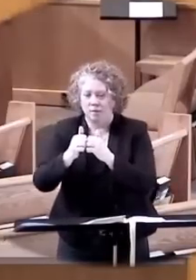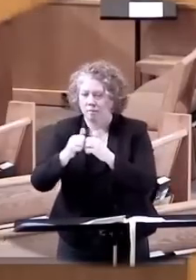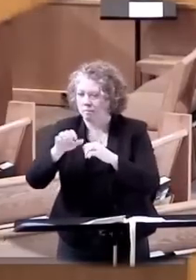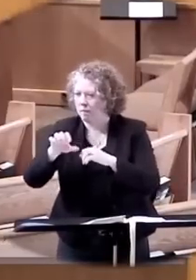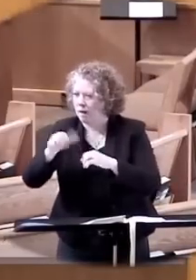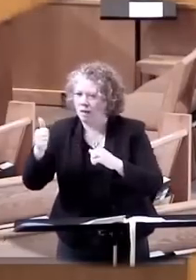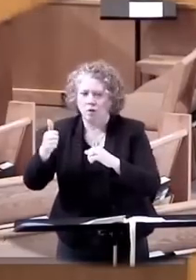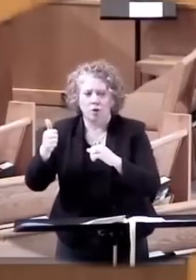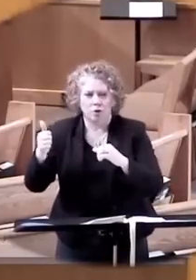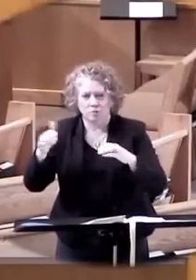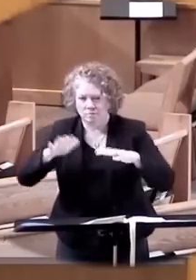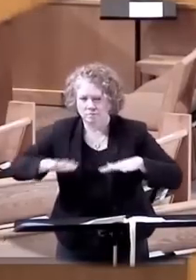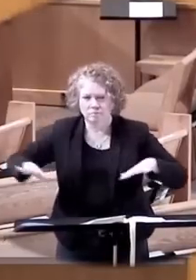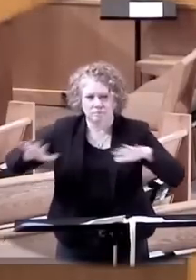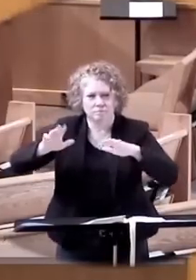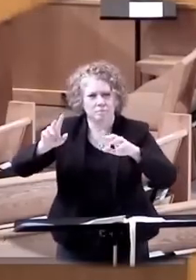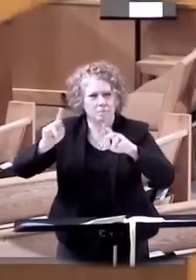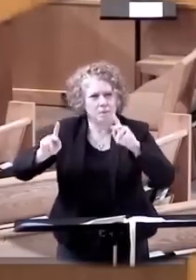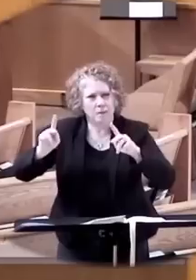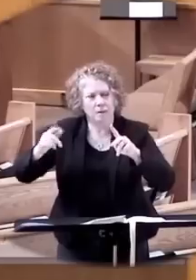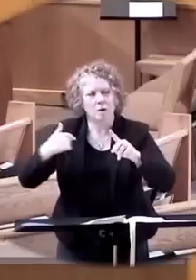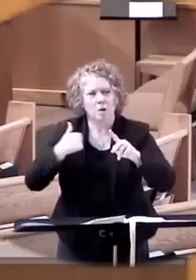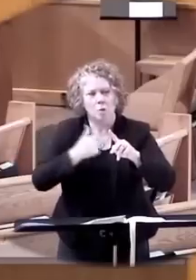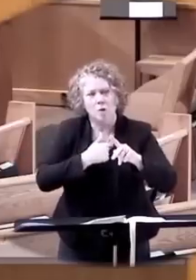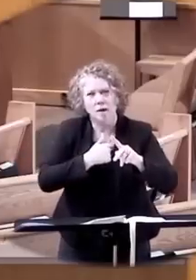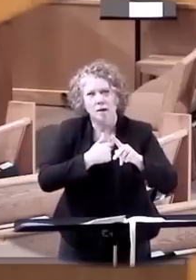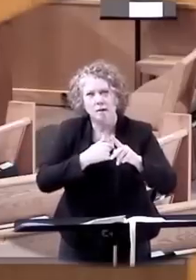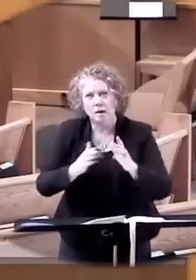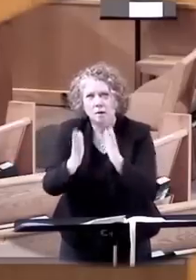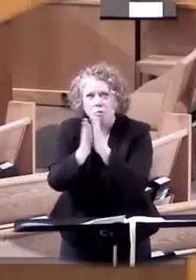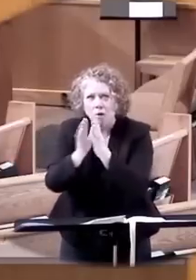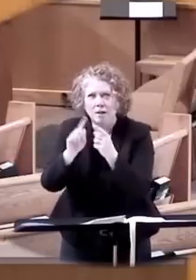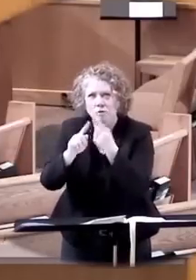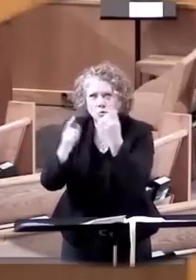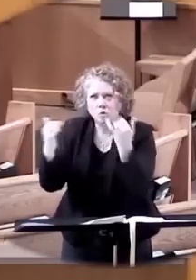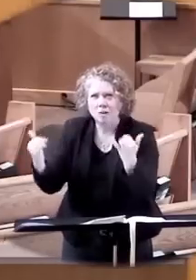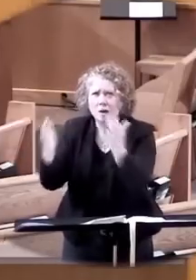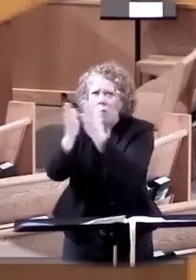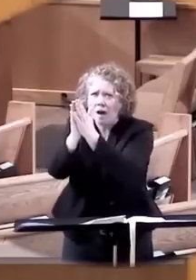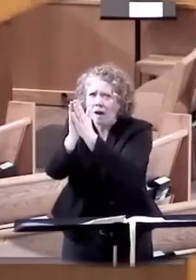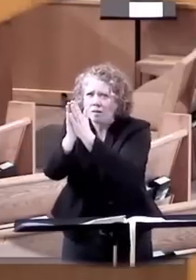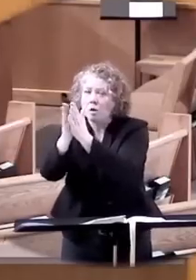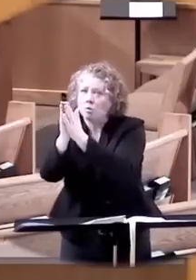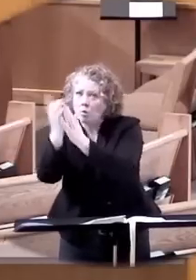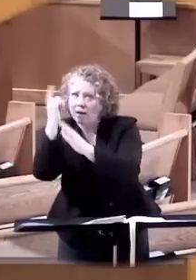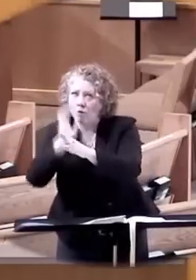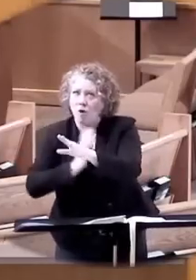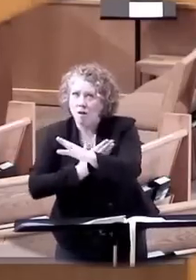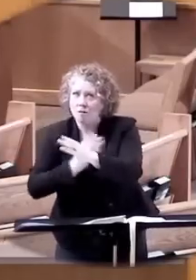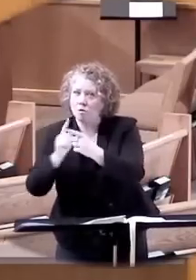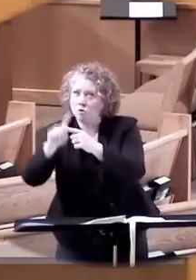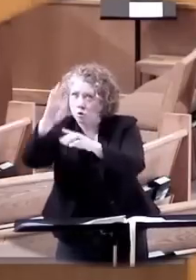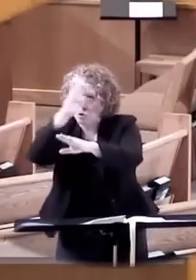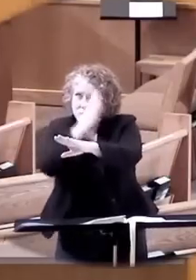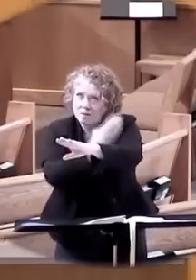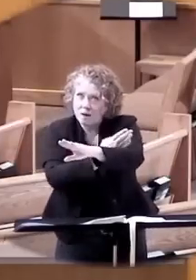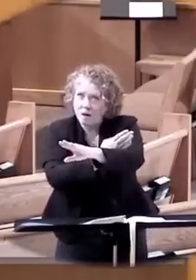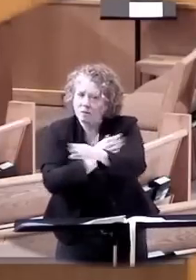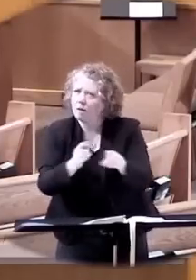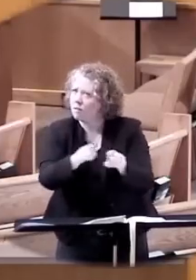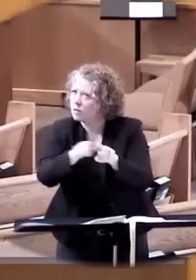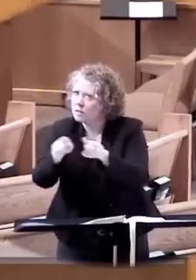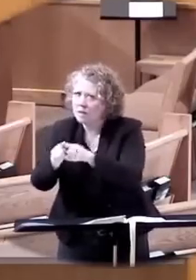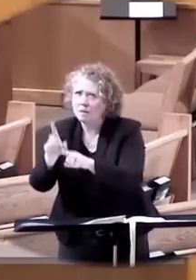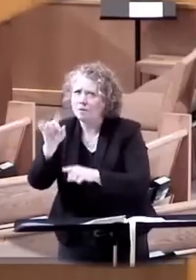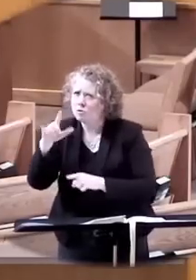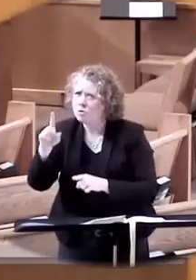today as your beloved children. We ask you to intercede for us with your Son, as you did at the